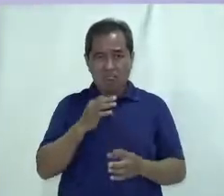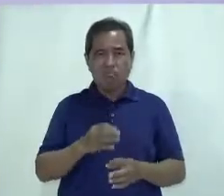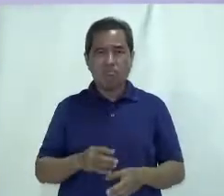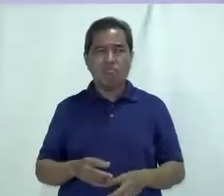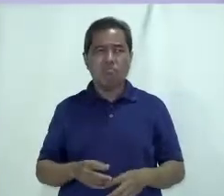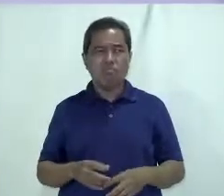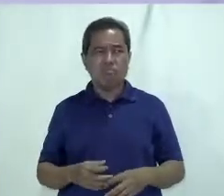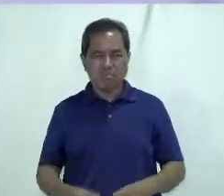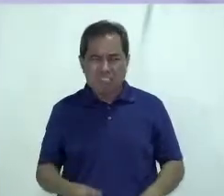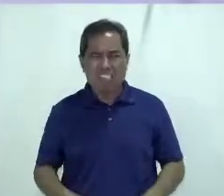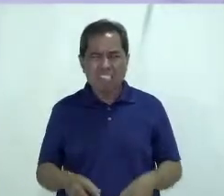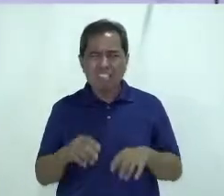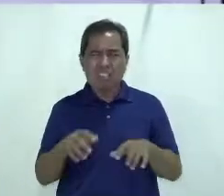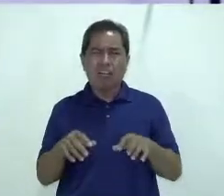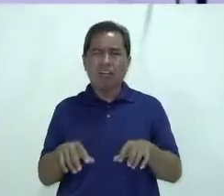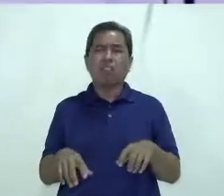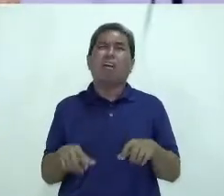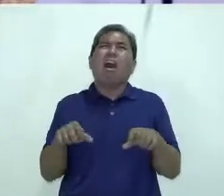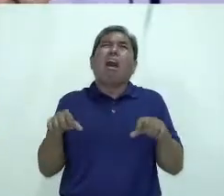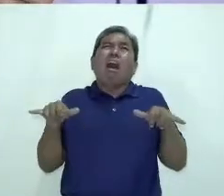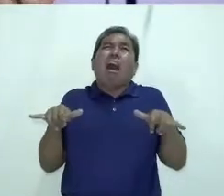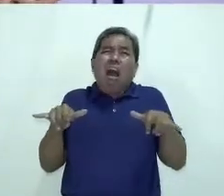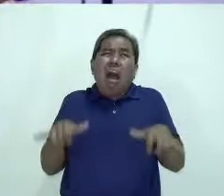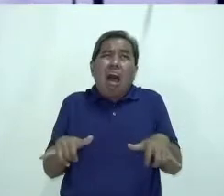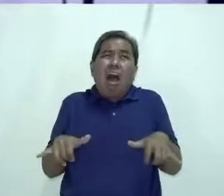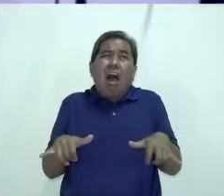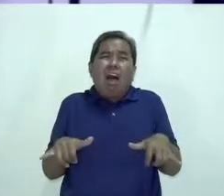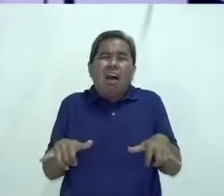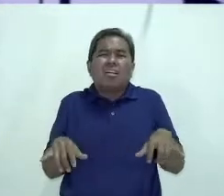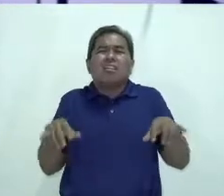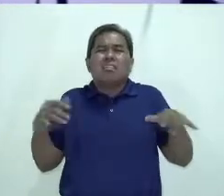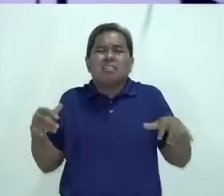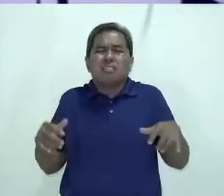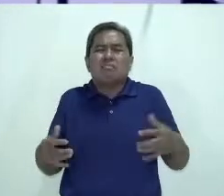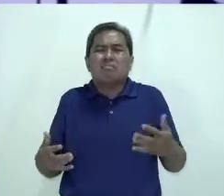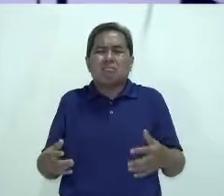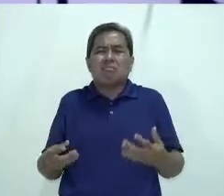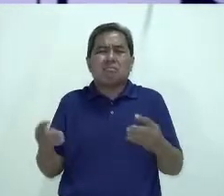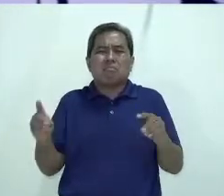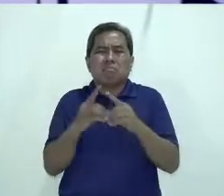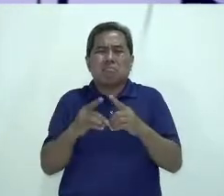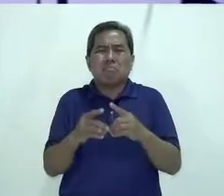impossible situation. You're in stocks. You're in the inner cell. The doors are locked.